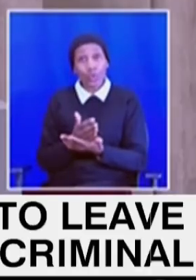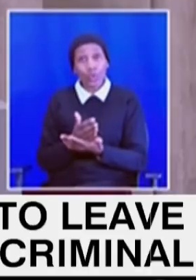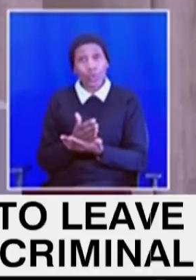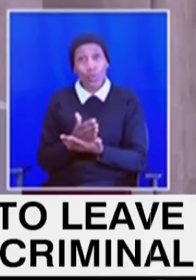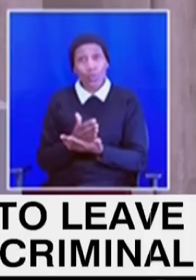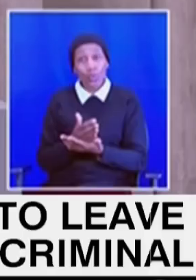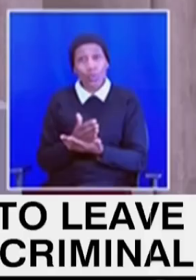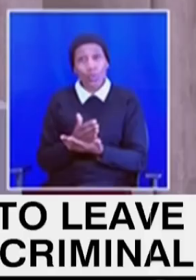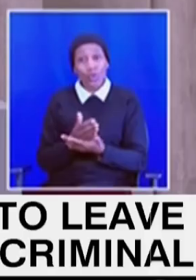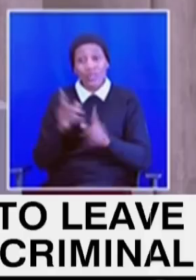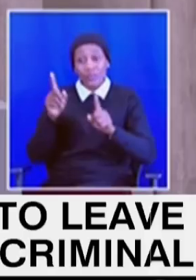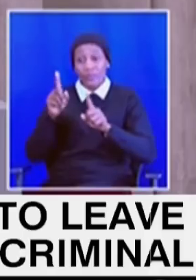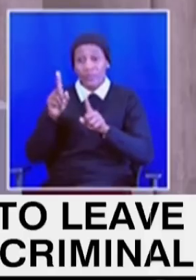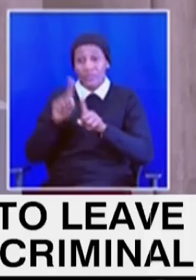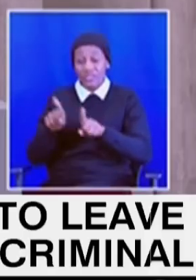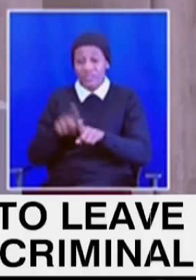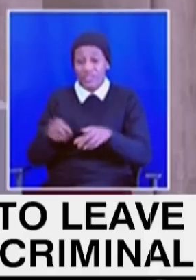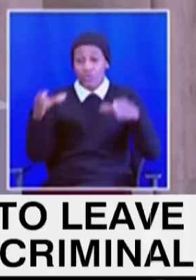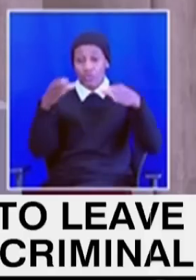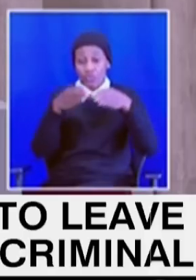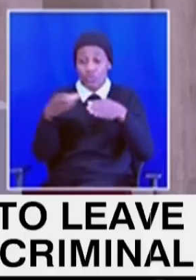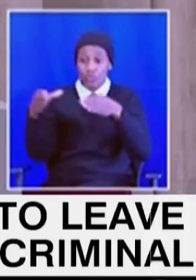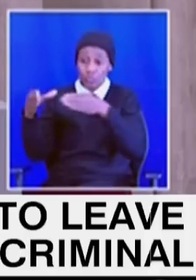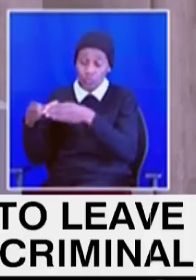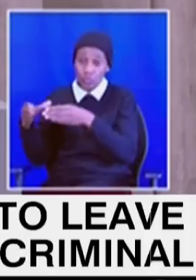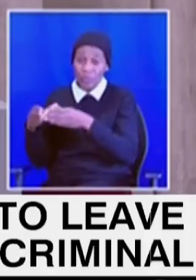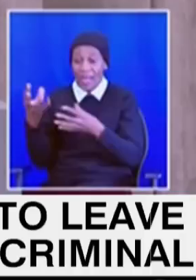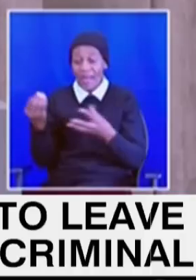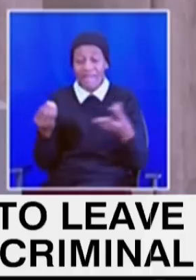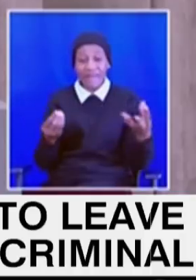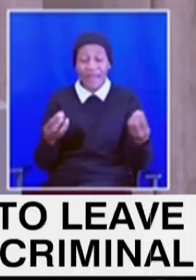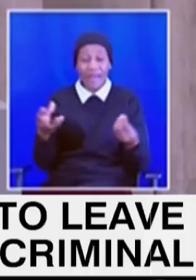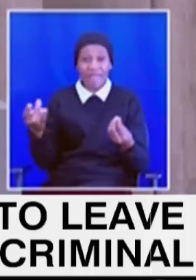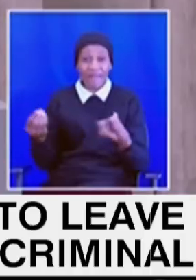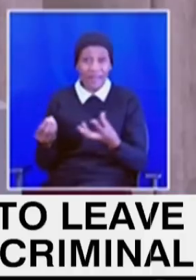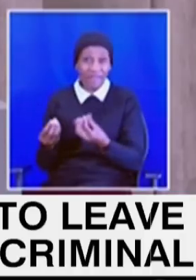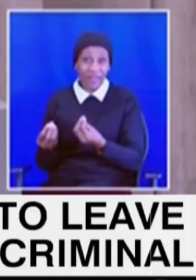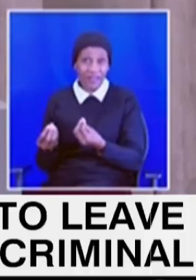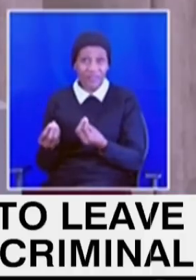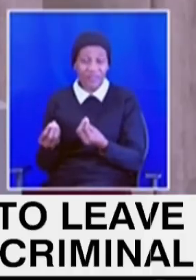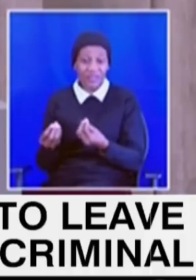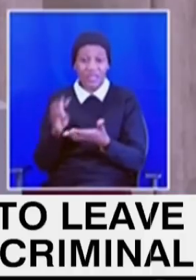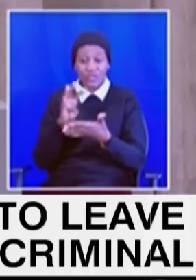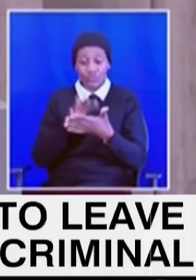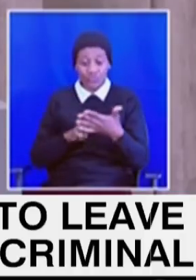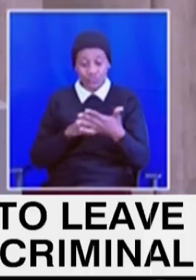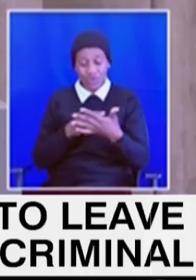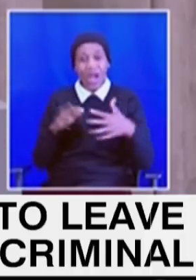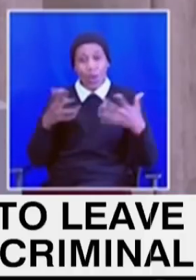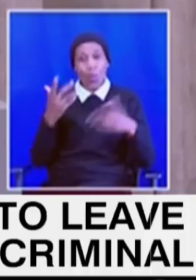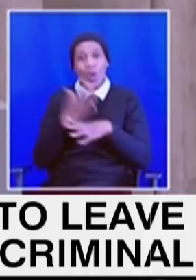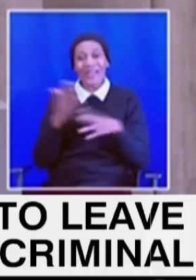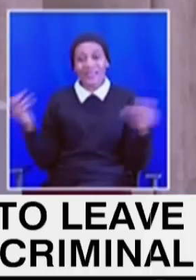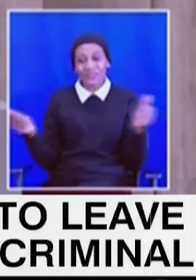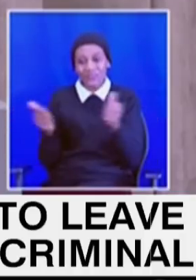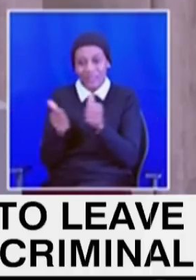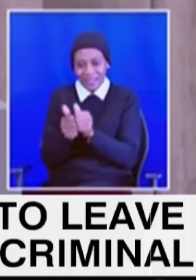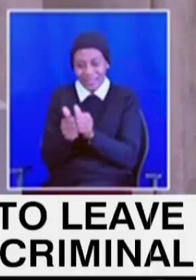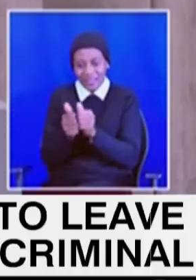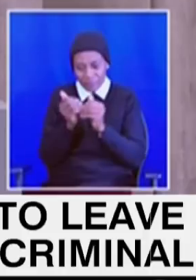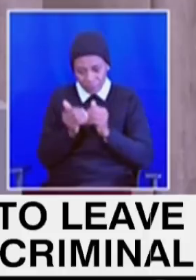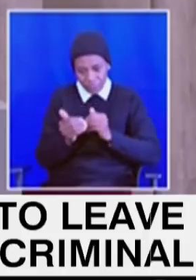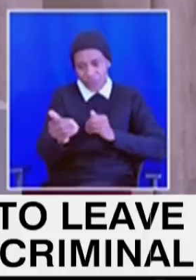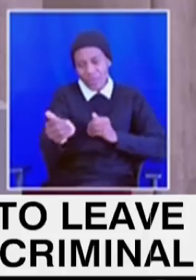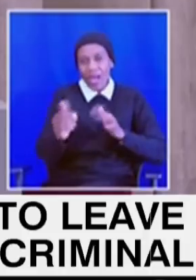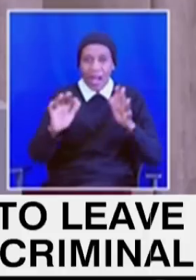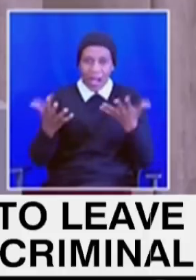coalitions to determine the appropriate mechanism to guide on how coalitions function